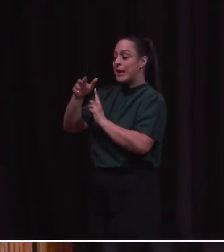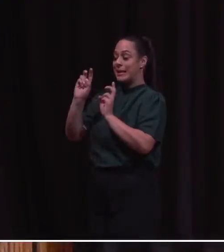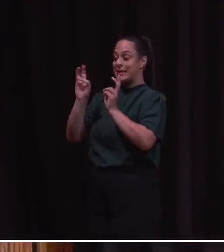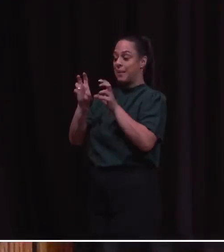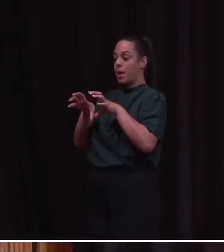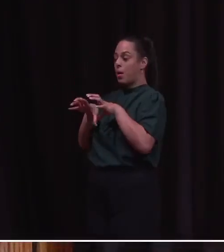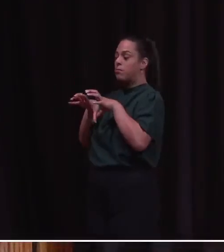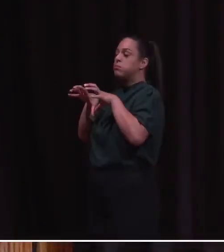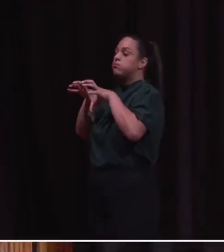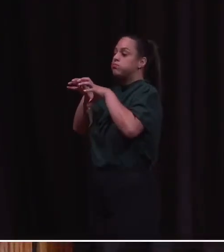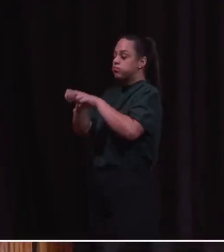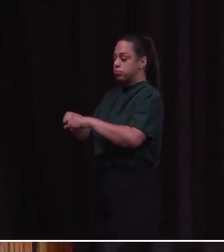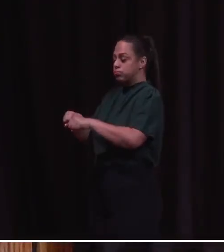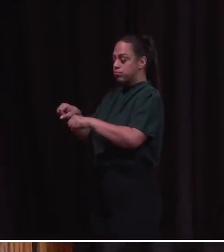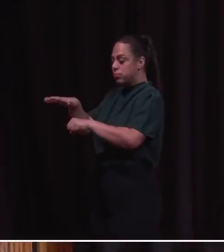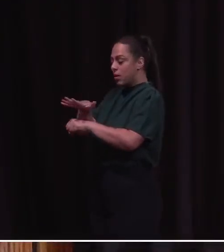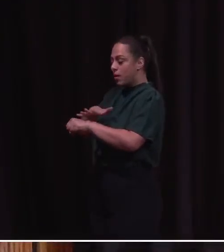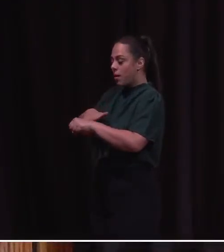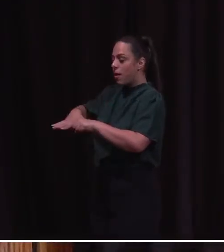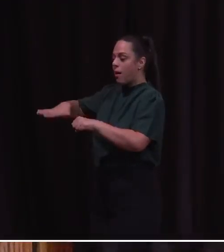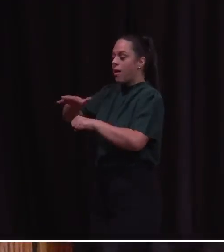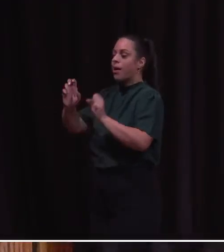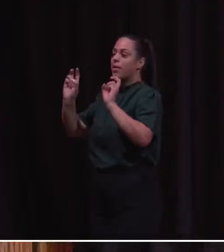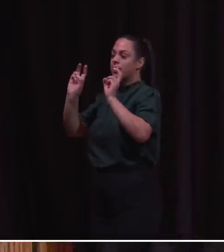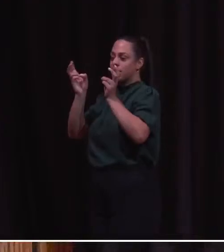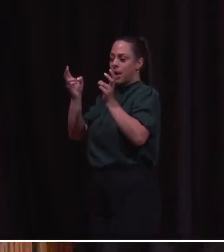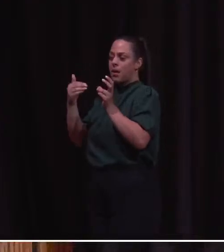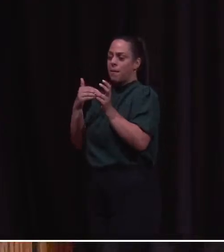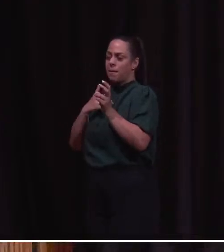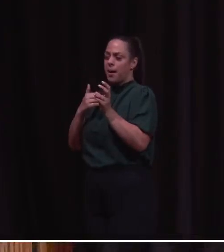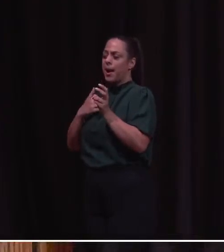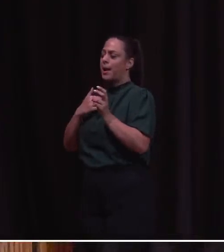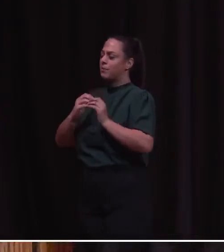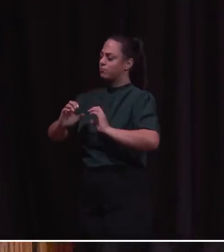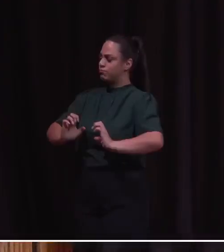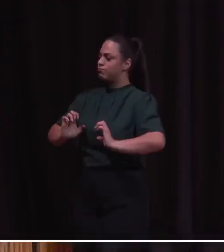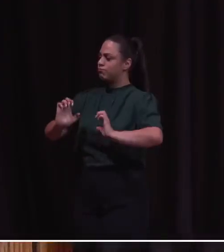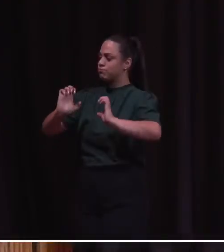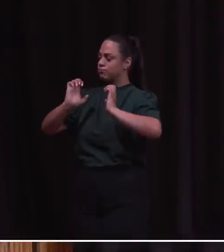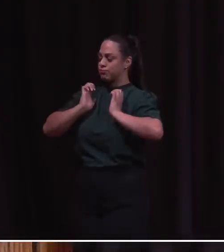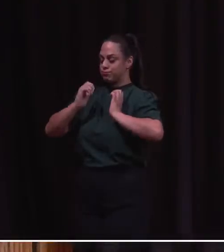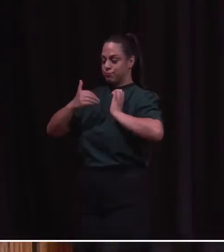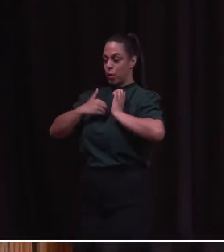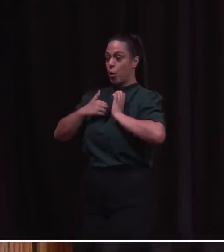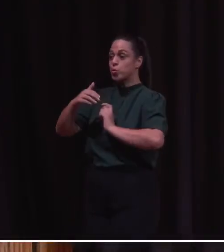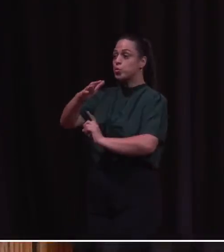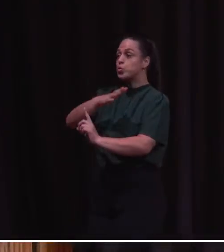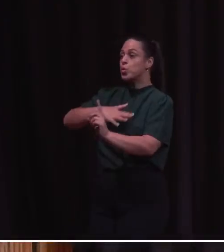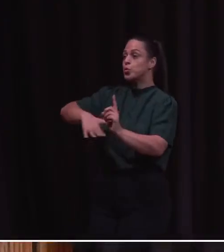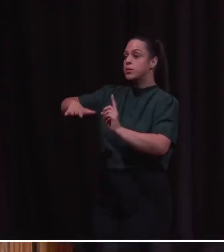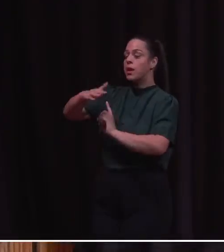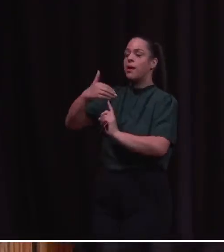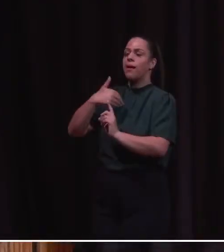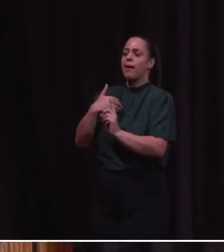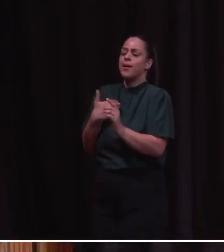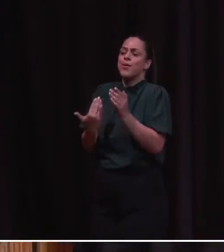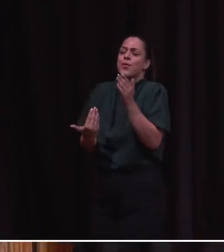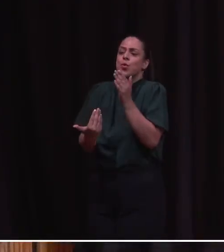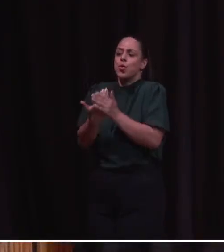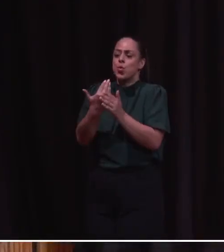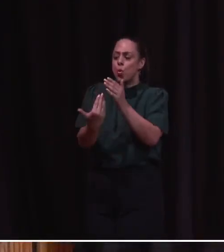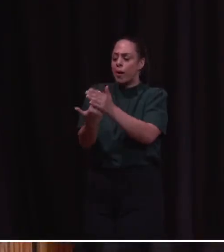aspects of social existence and gives rise to new and new cultural identities. Europe